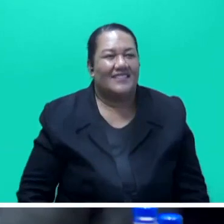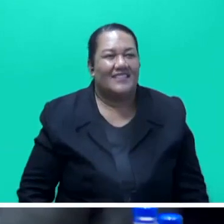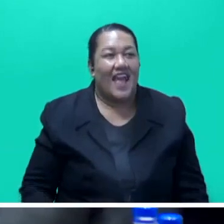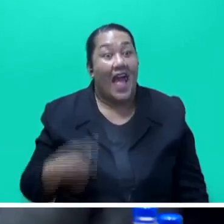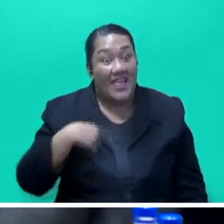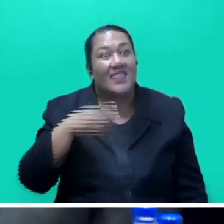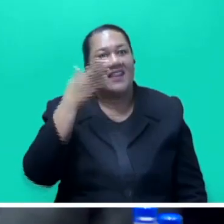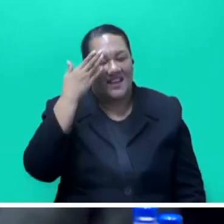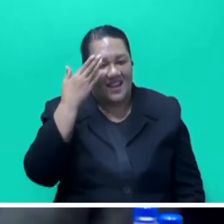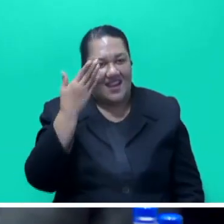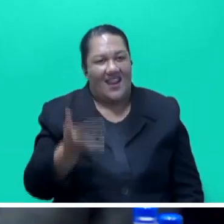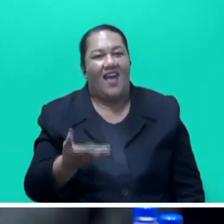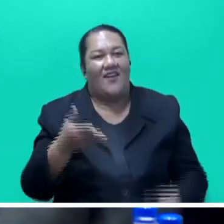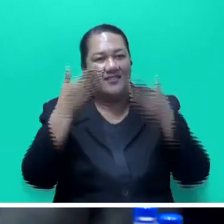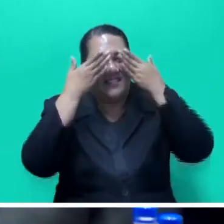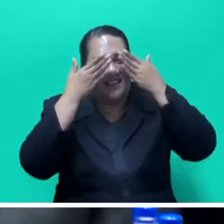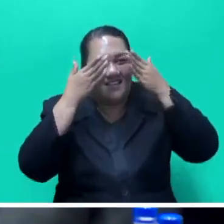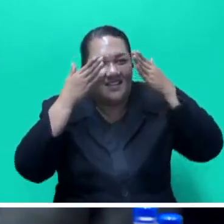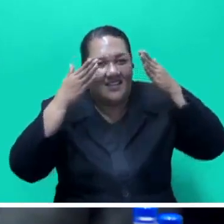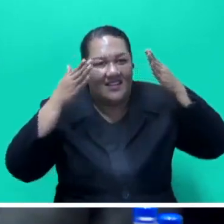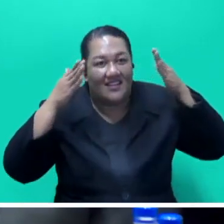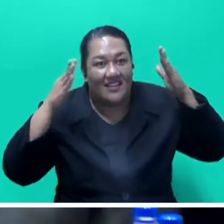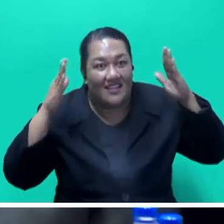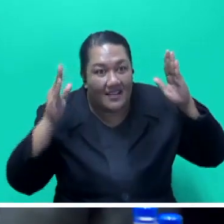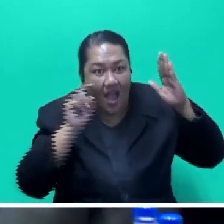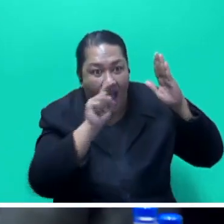I think he's seeing the light, Mr. Speaker, and very soon. I mean,